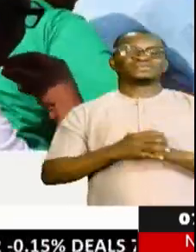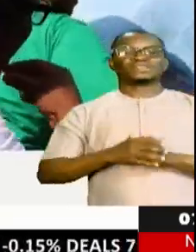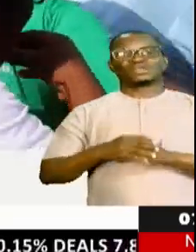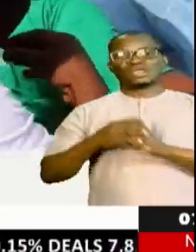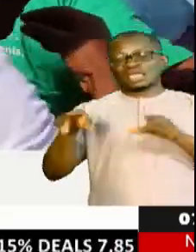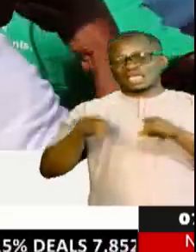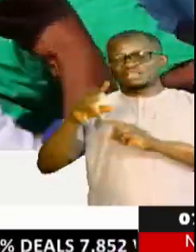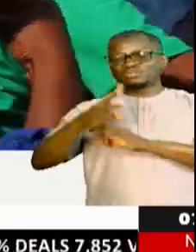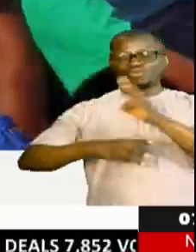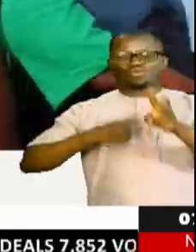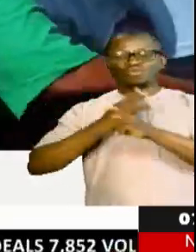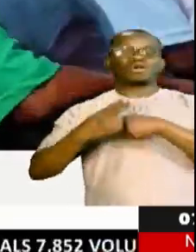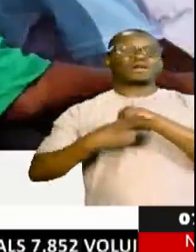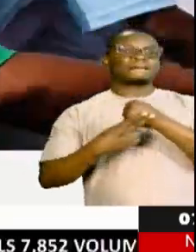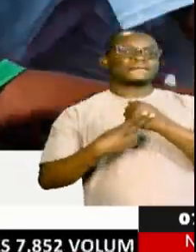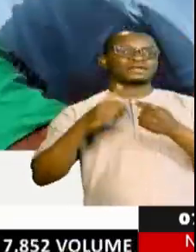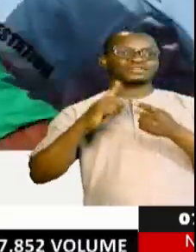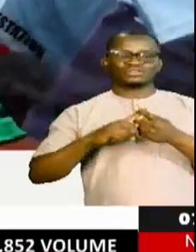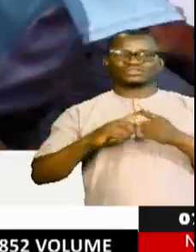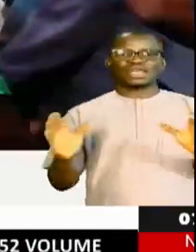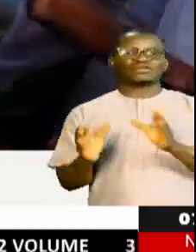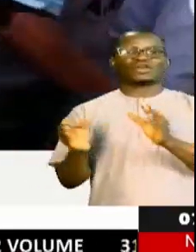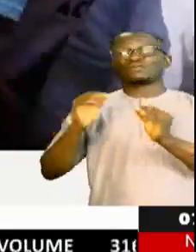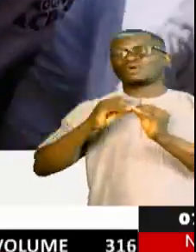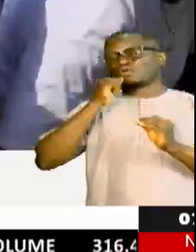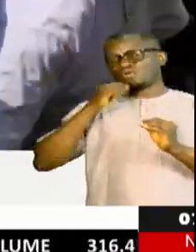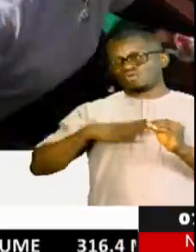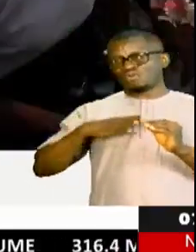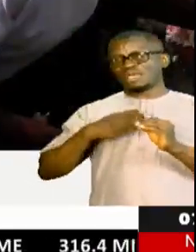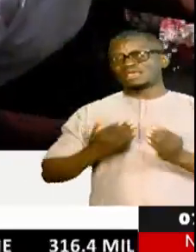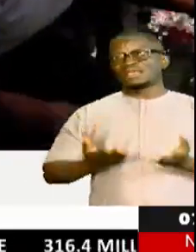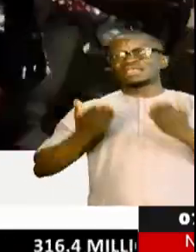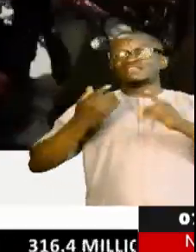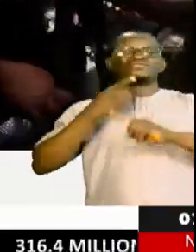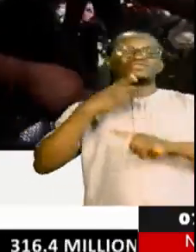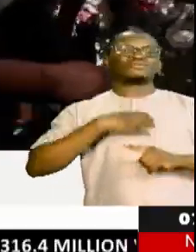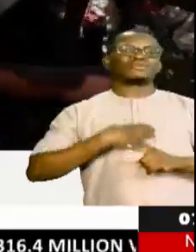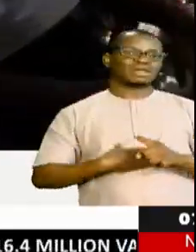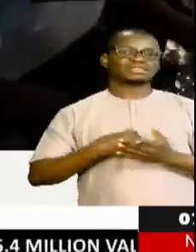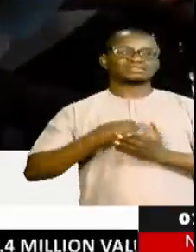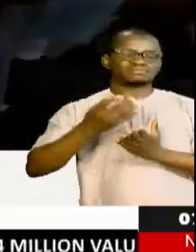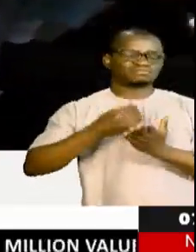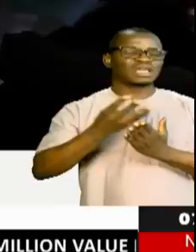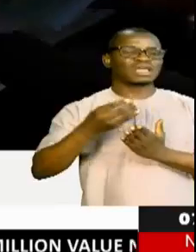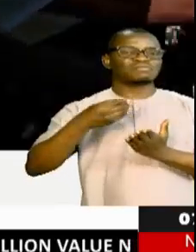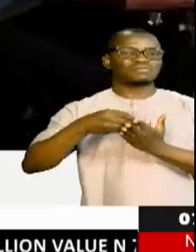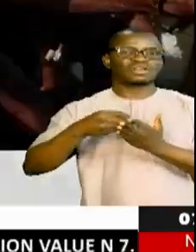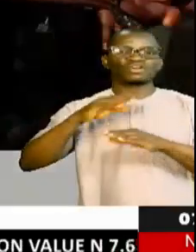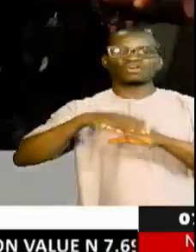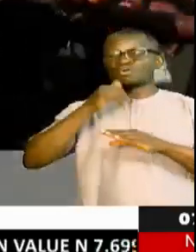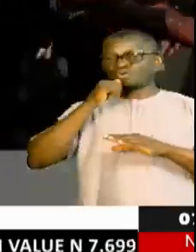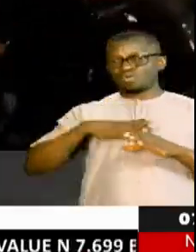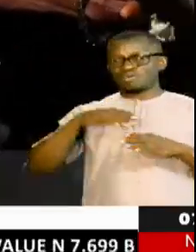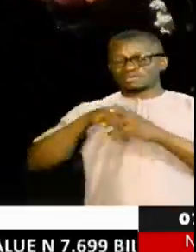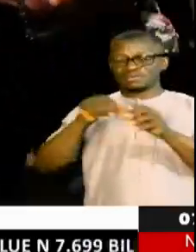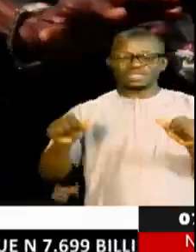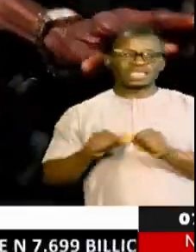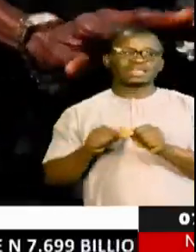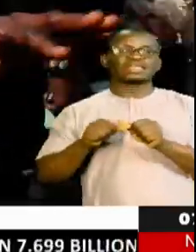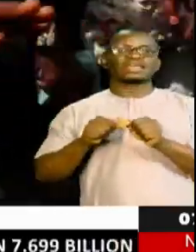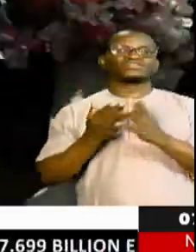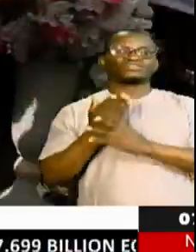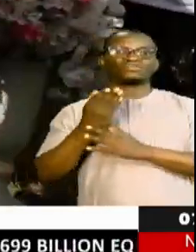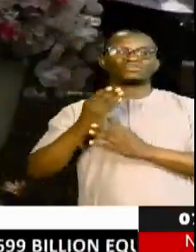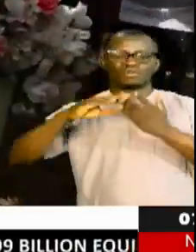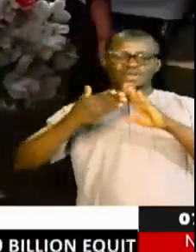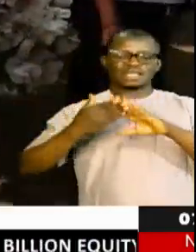Bank, in a bid to lift more women from poverty, invested huge amounts of money in women in the area through the Community